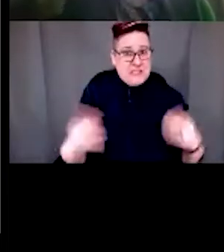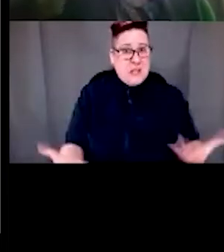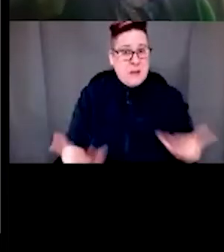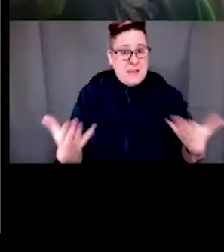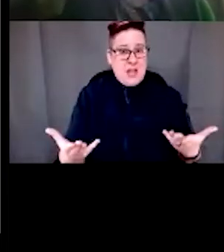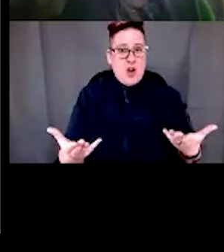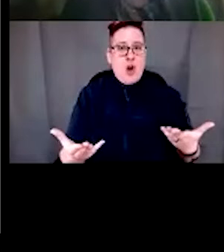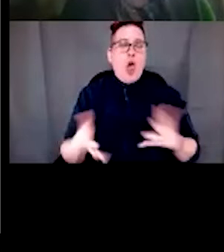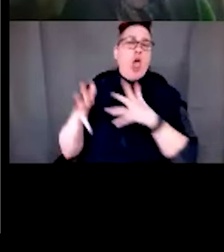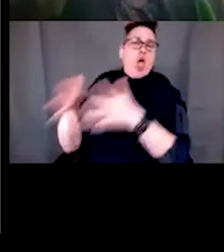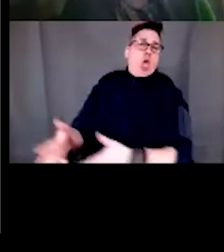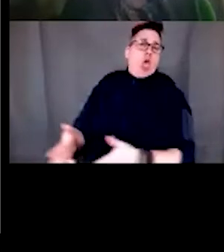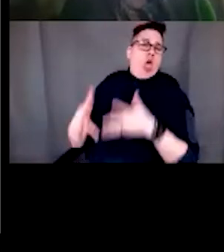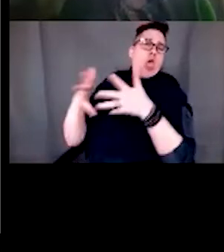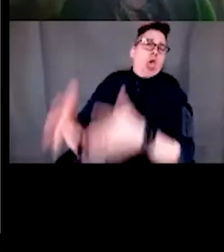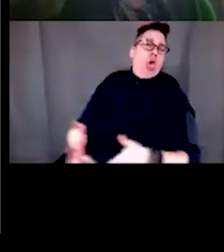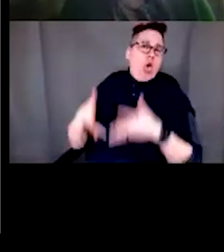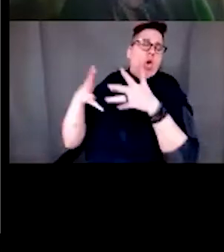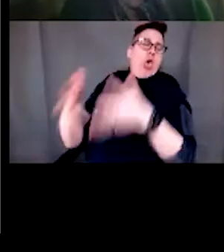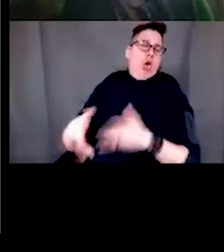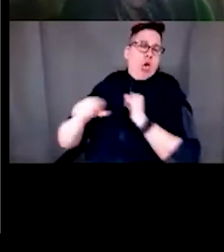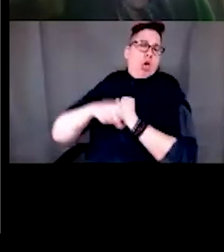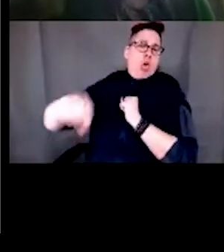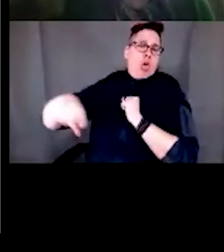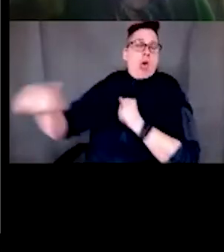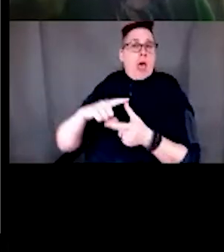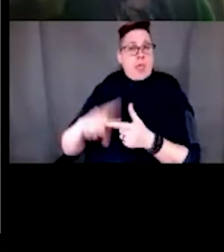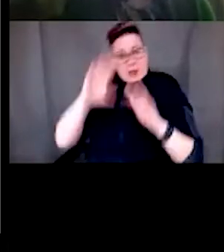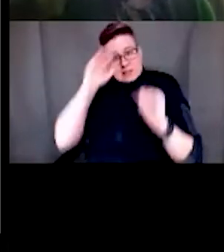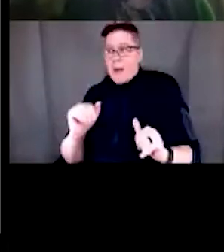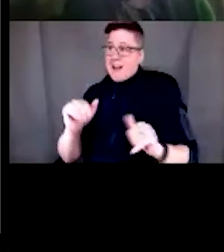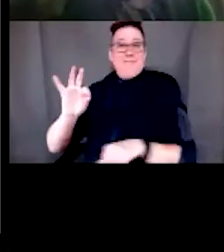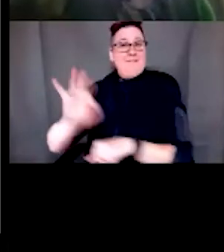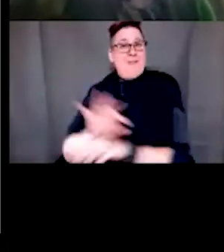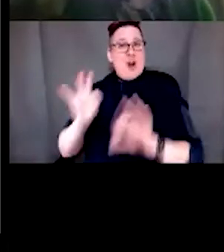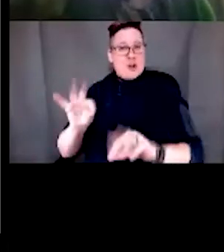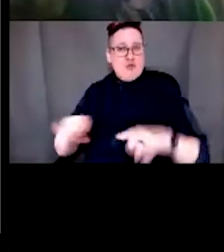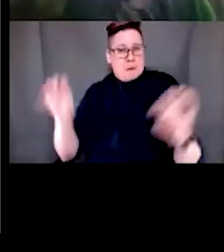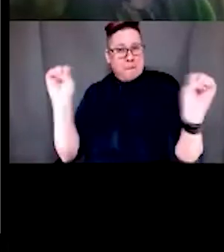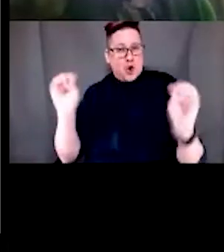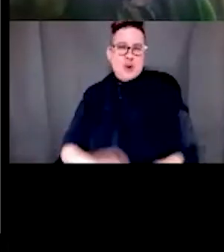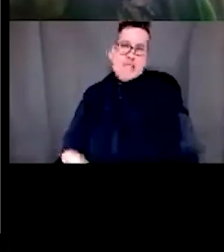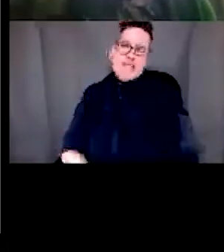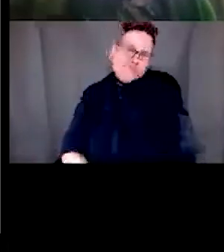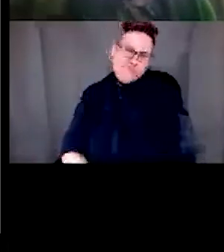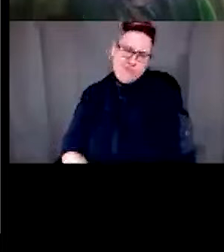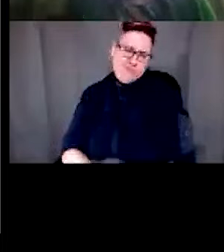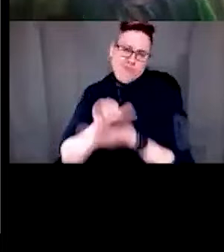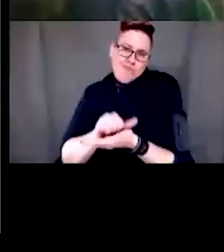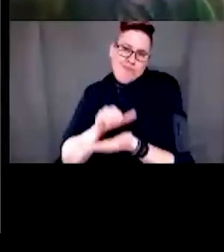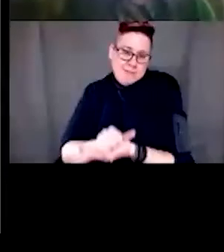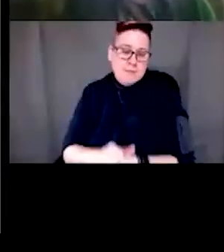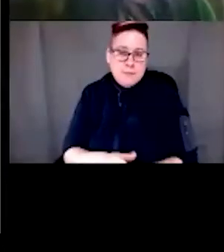starve and neglect something over and over for decades and then expect it to function perfectly in a crisis. And we